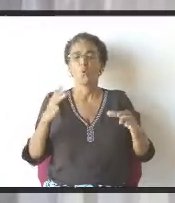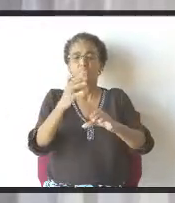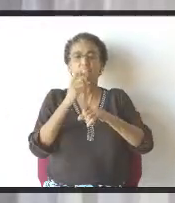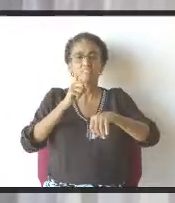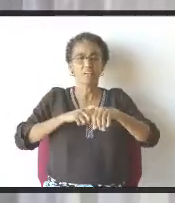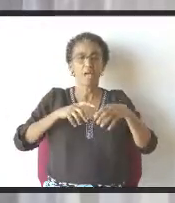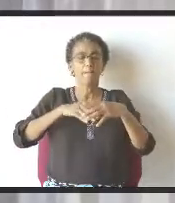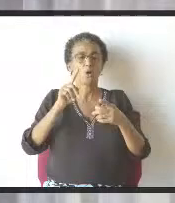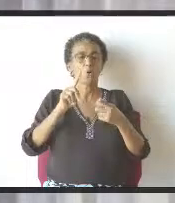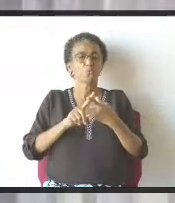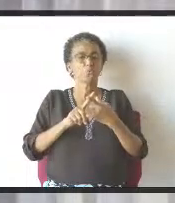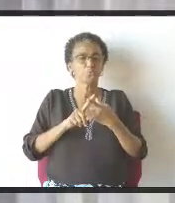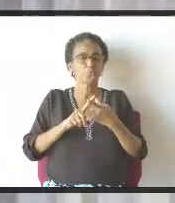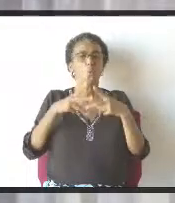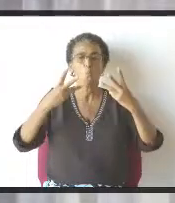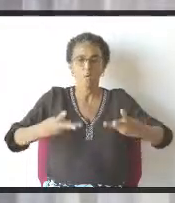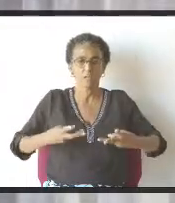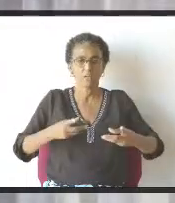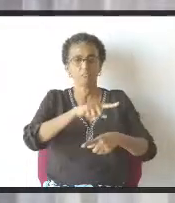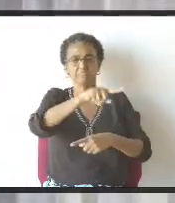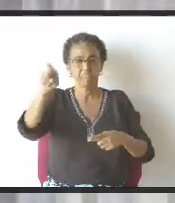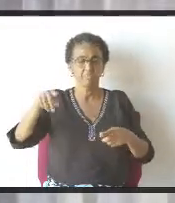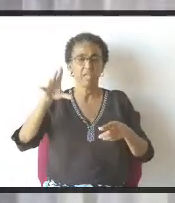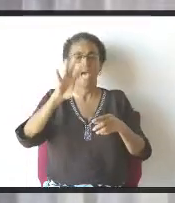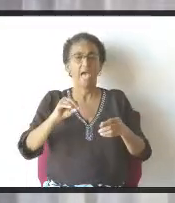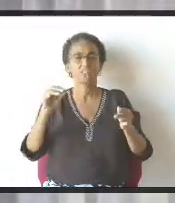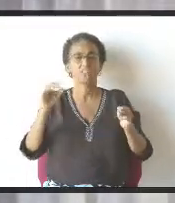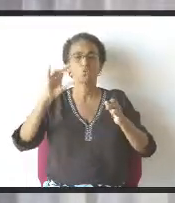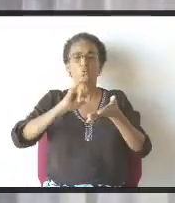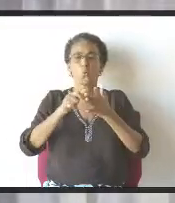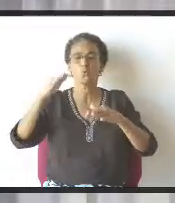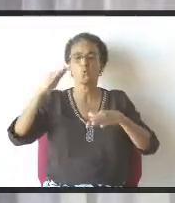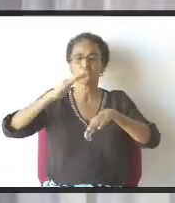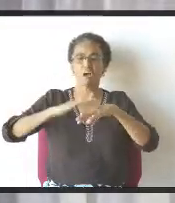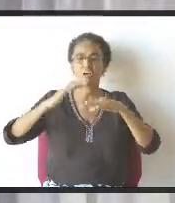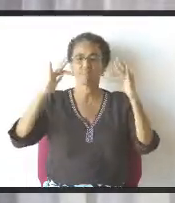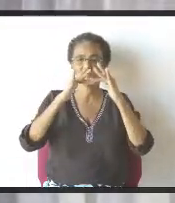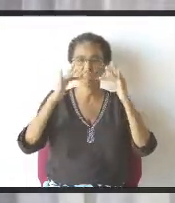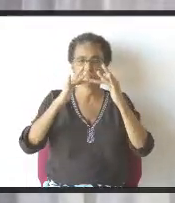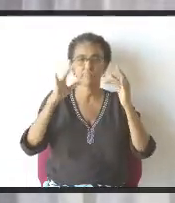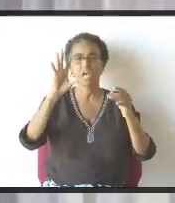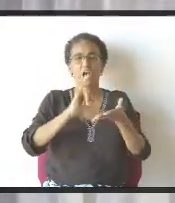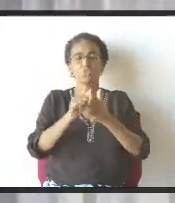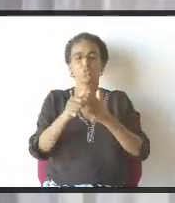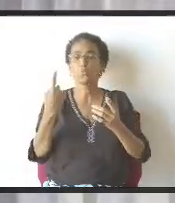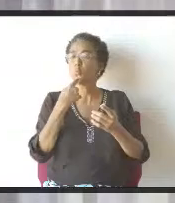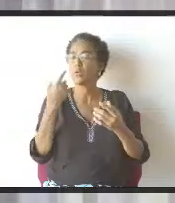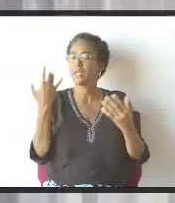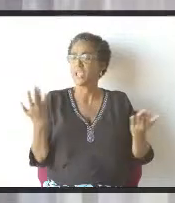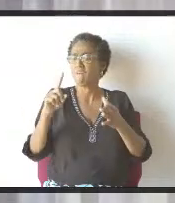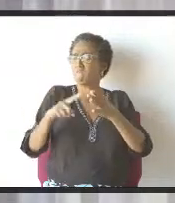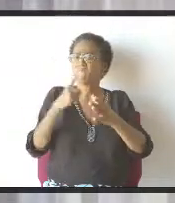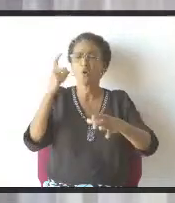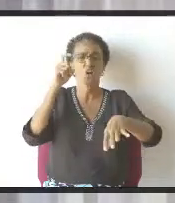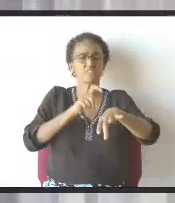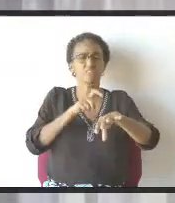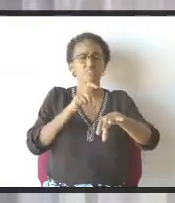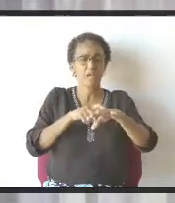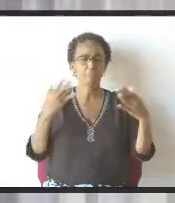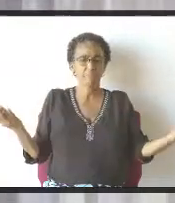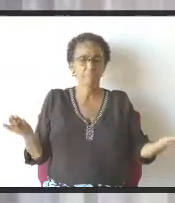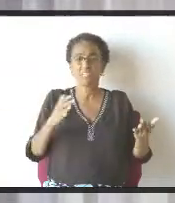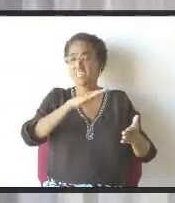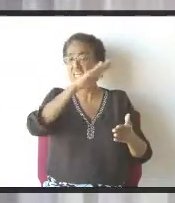are online and those who are here in our auditorium, and especially those who are with us for the very first time. You have